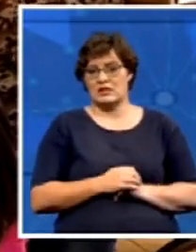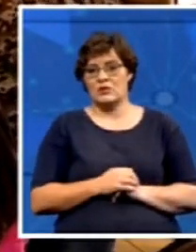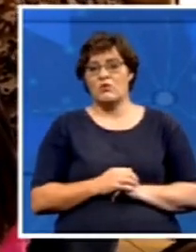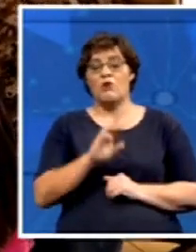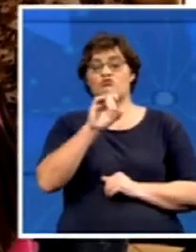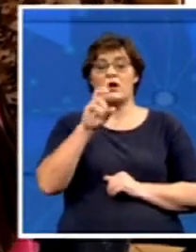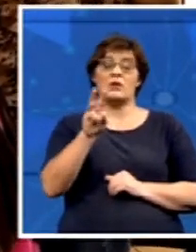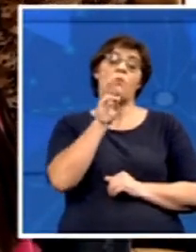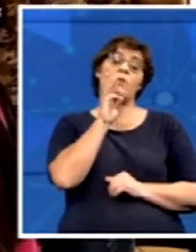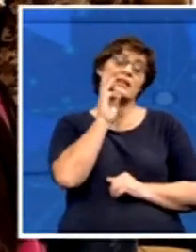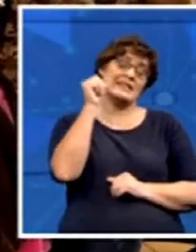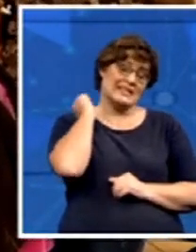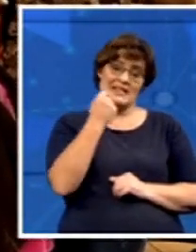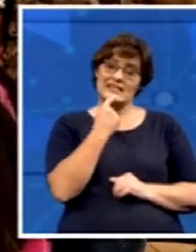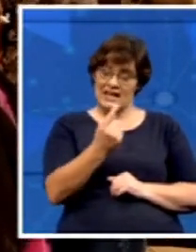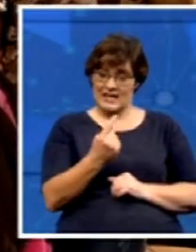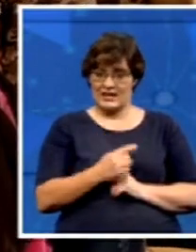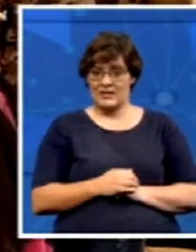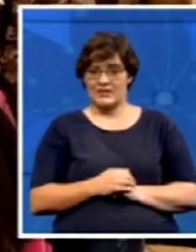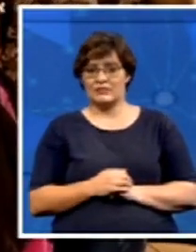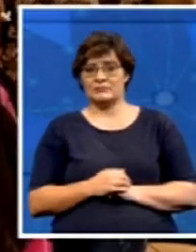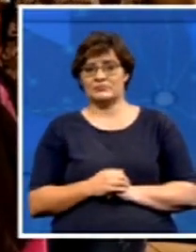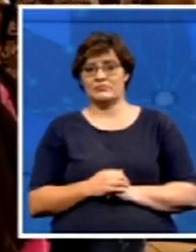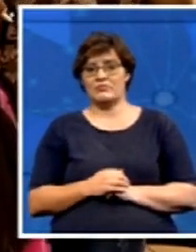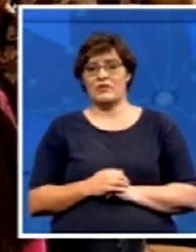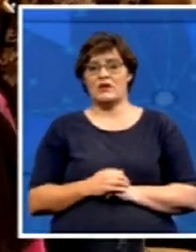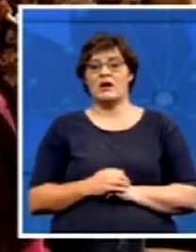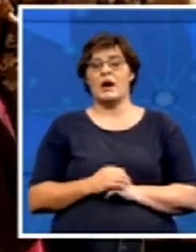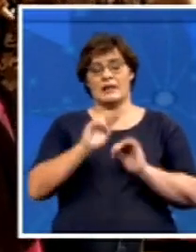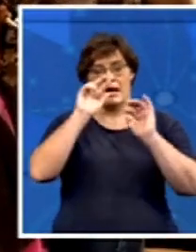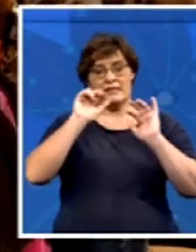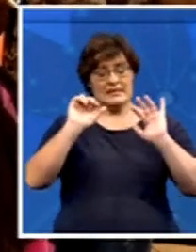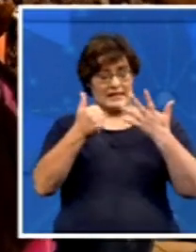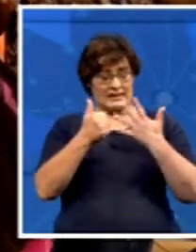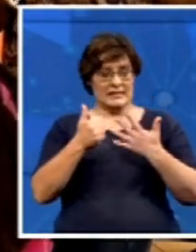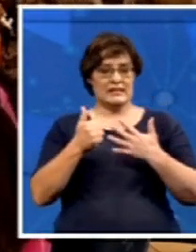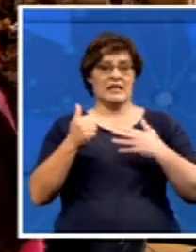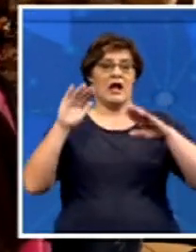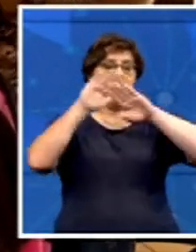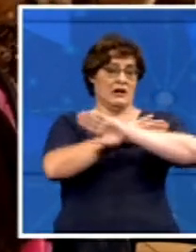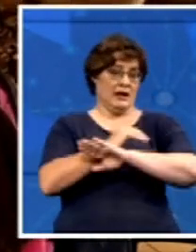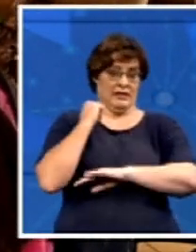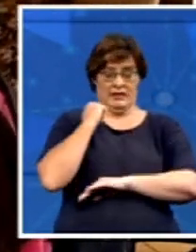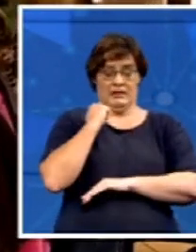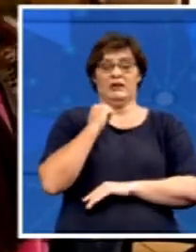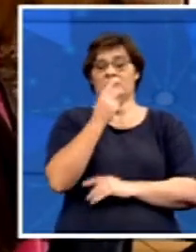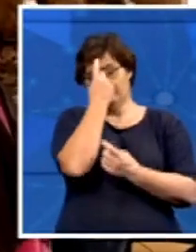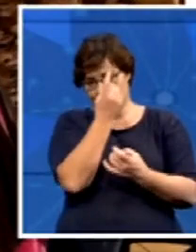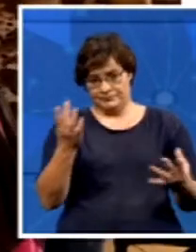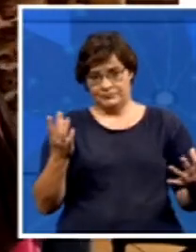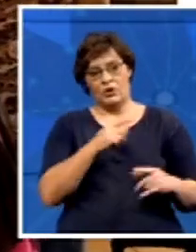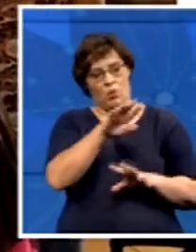afternoon. I was at that press conference at 6 p.m. Yesterday evening, and they indicated that all was well, all